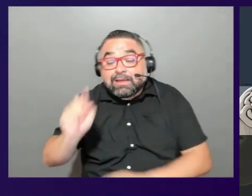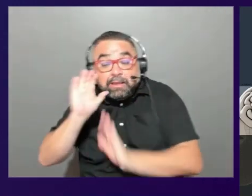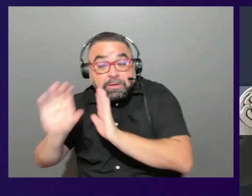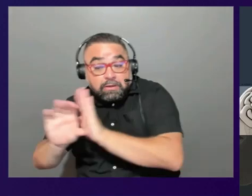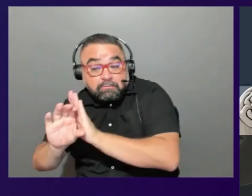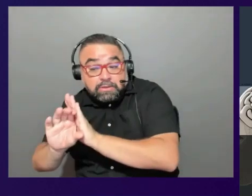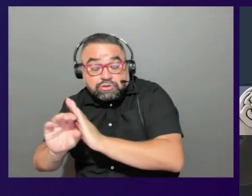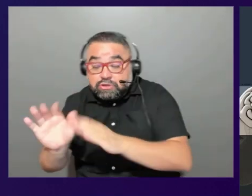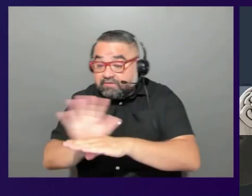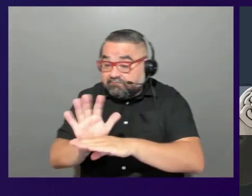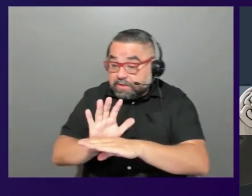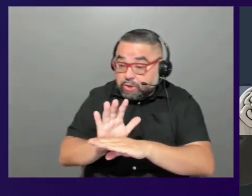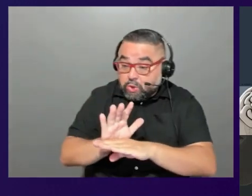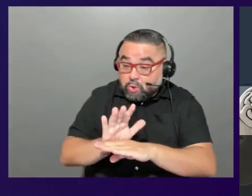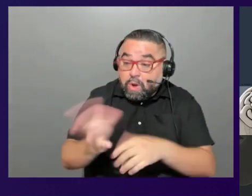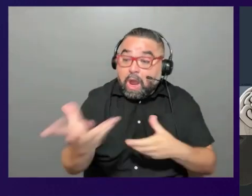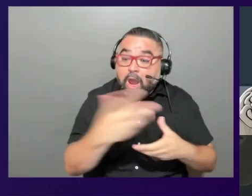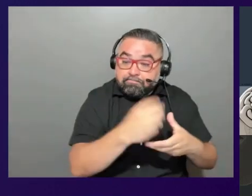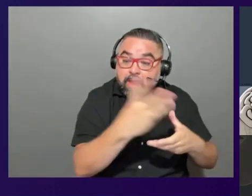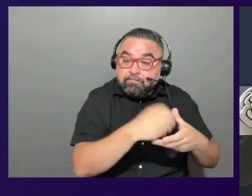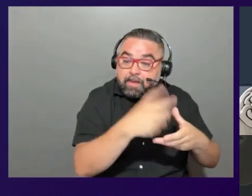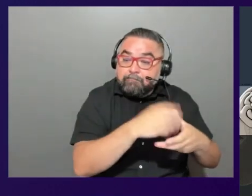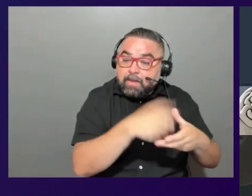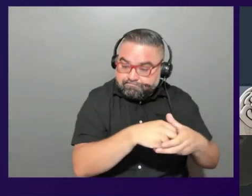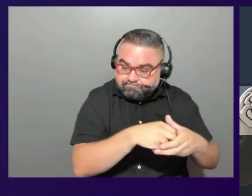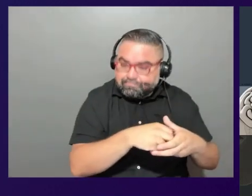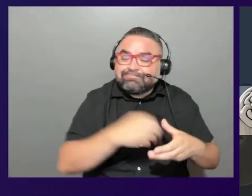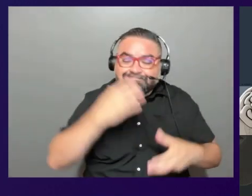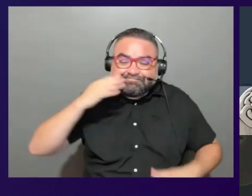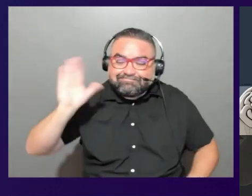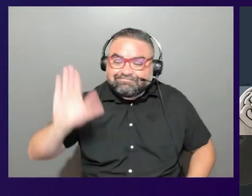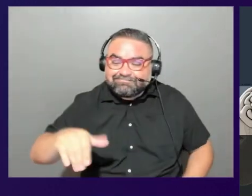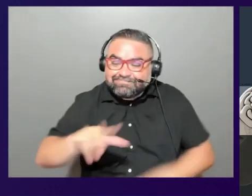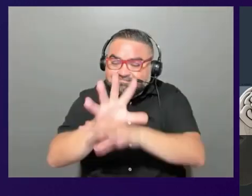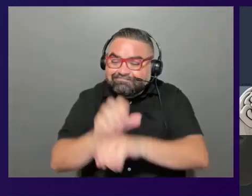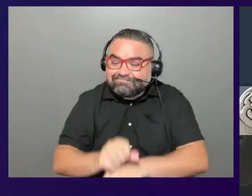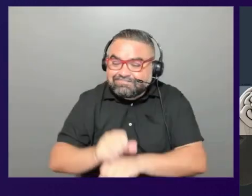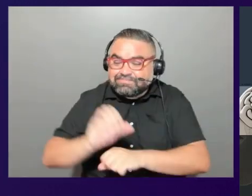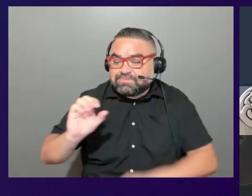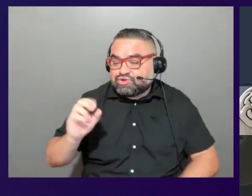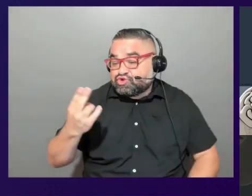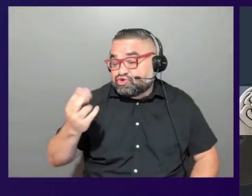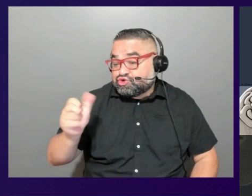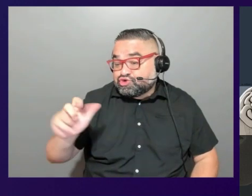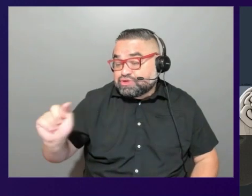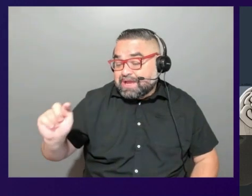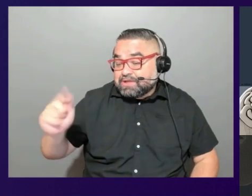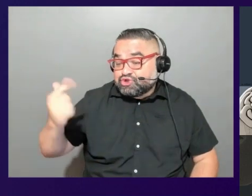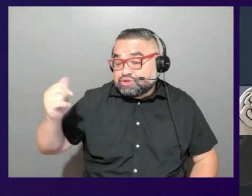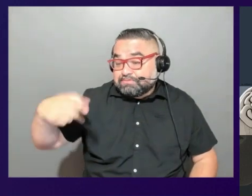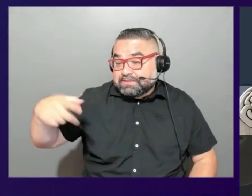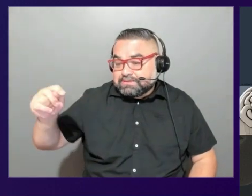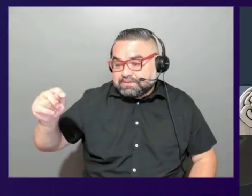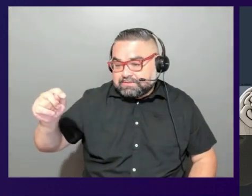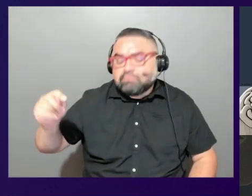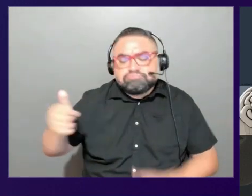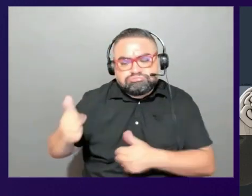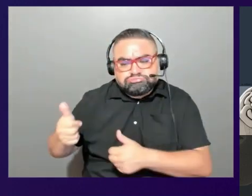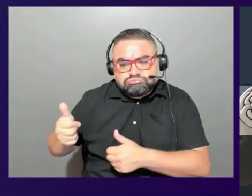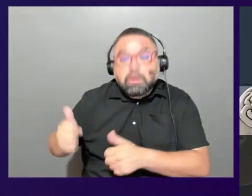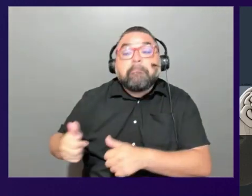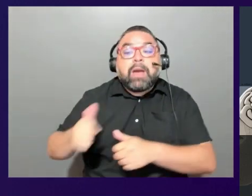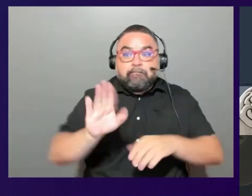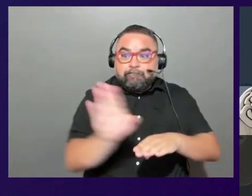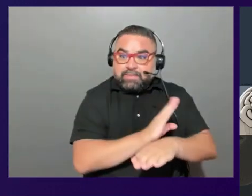of Gen AI has been on consumer-facing apps like ChatGPT, the real power is that they will allow businesses to offer innovative